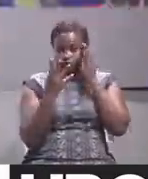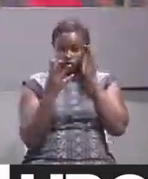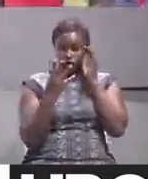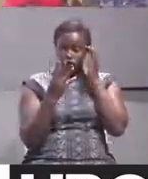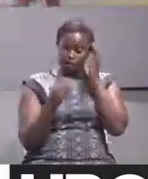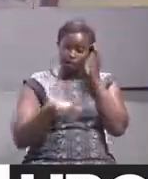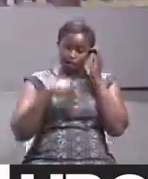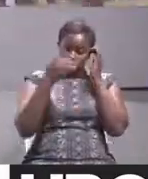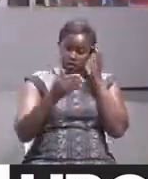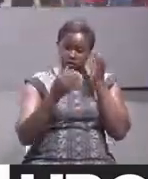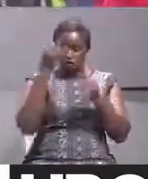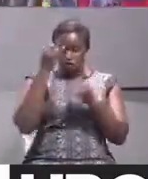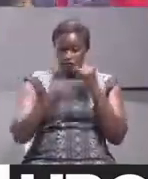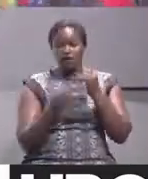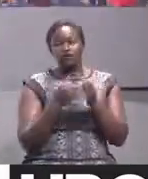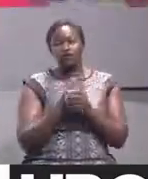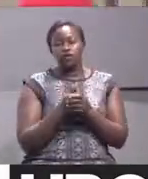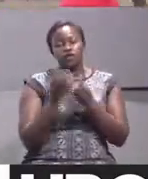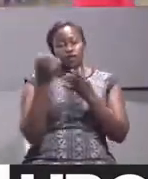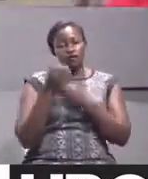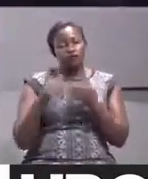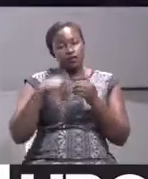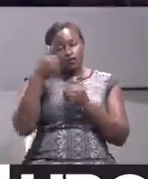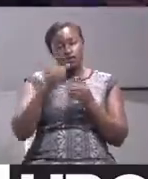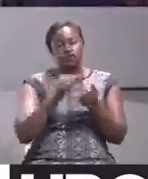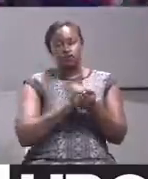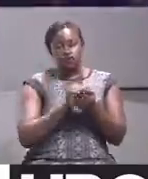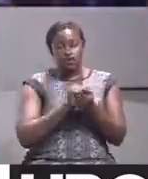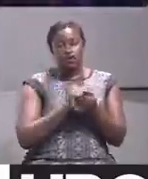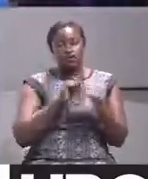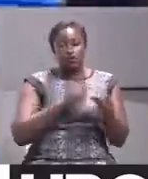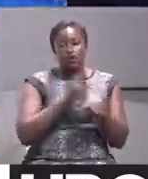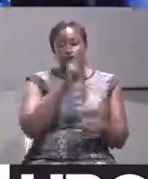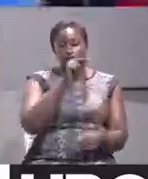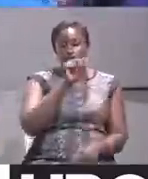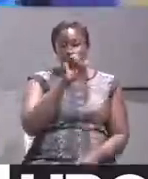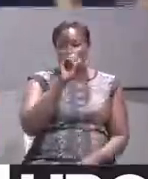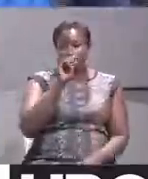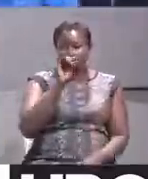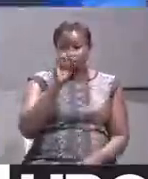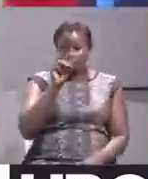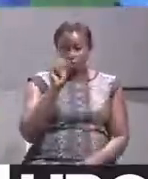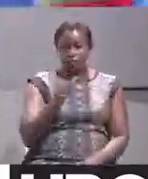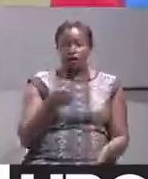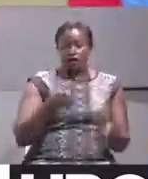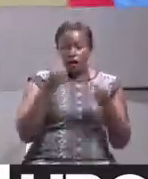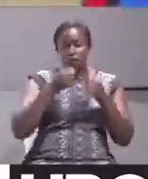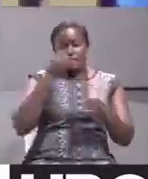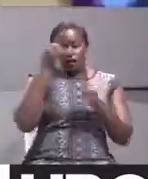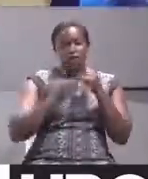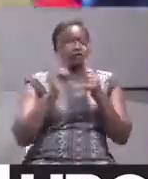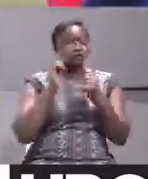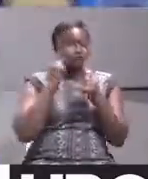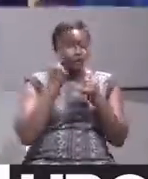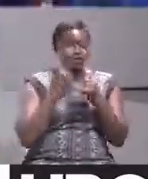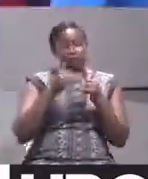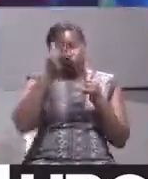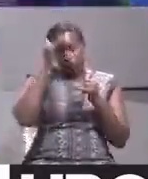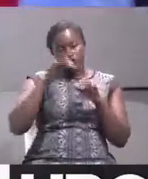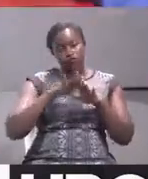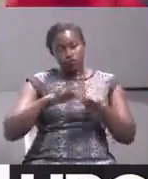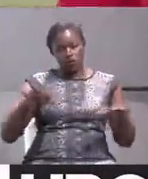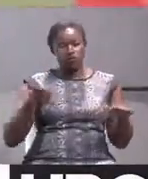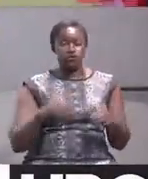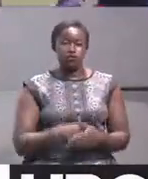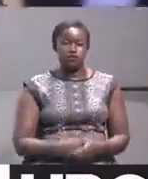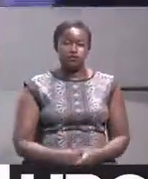Ga Buganda sports competition is expected next Saturday, when the Kaima Cup for Maokota climaxes at Impiji Police Grounds.